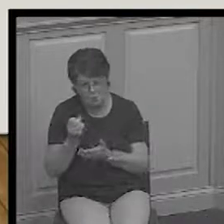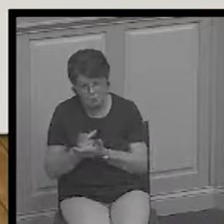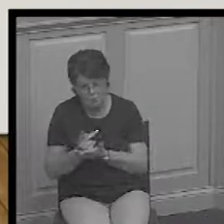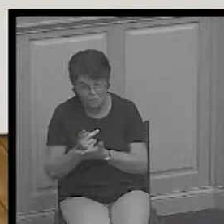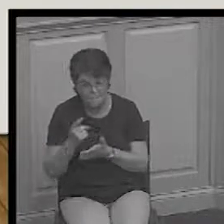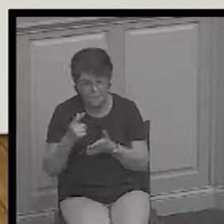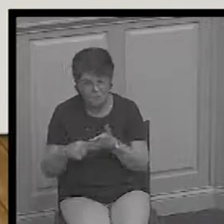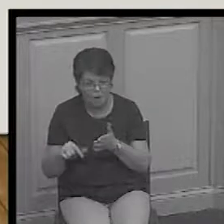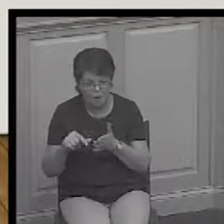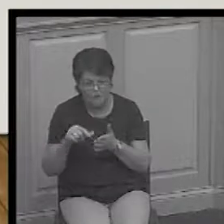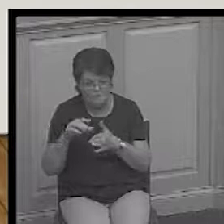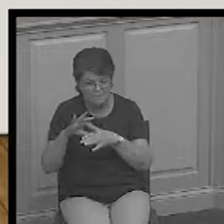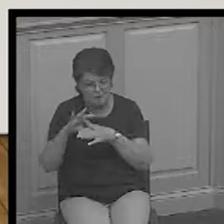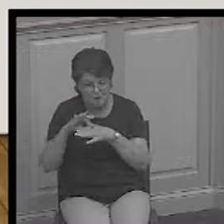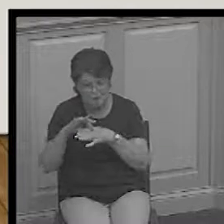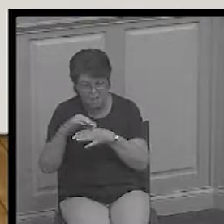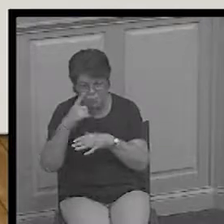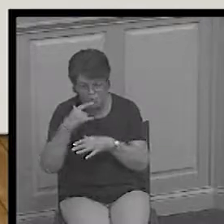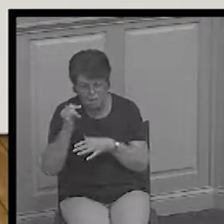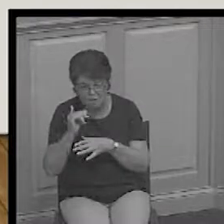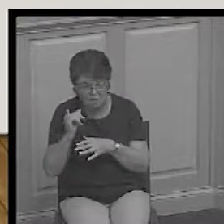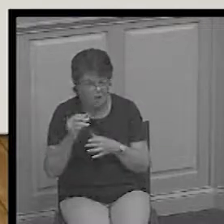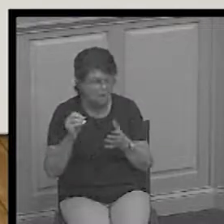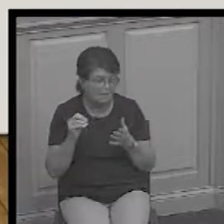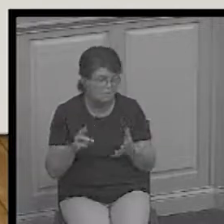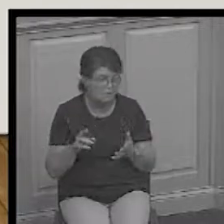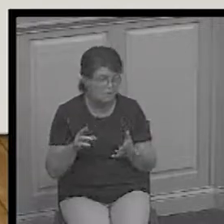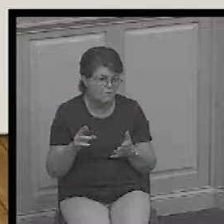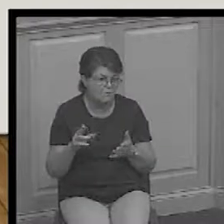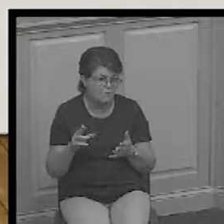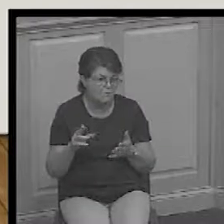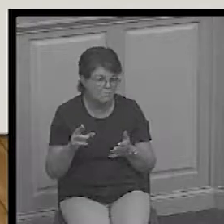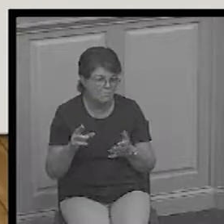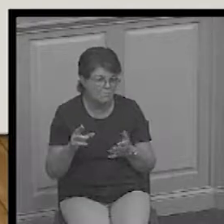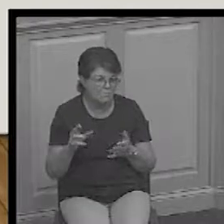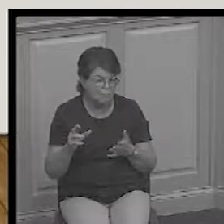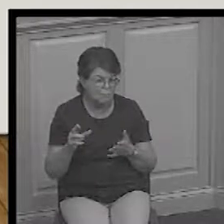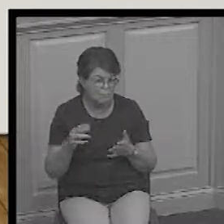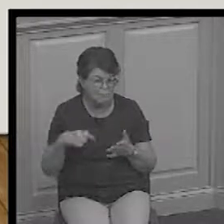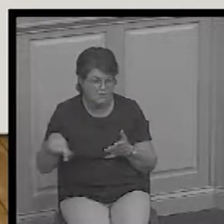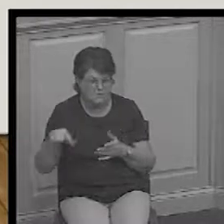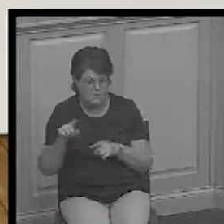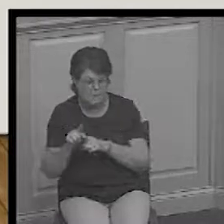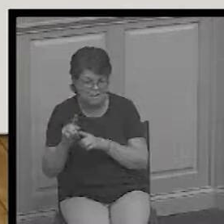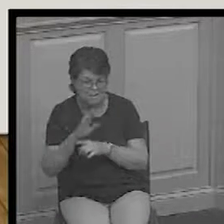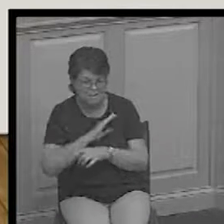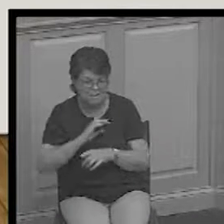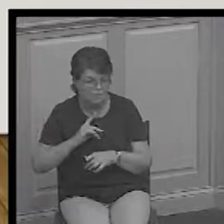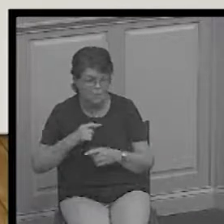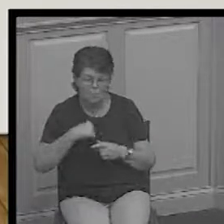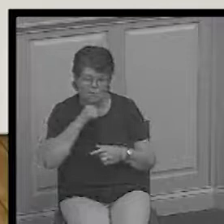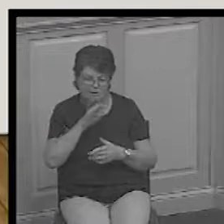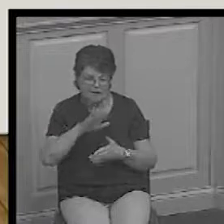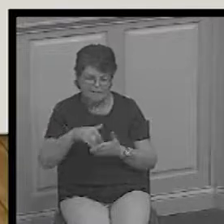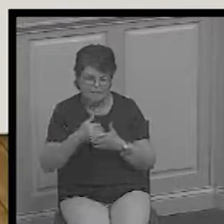content? Are you open to forming a board that would approve the content? Because we're not all artists. So we could